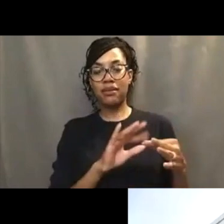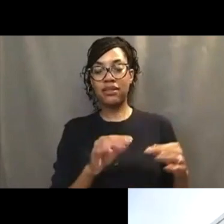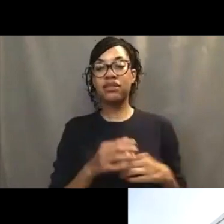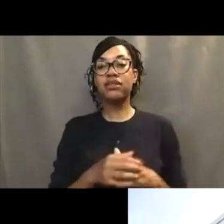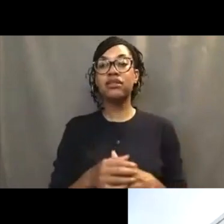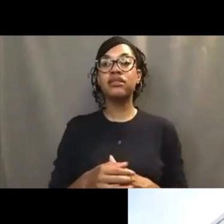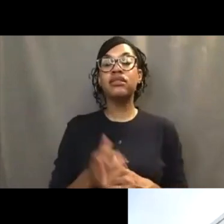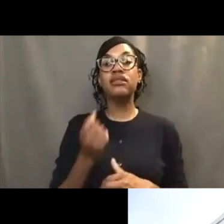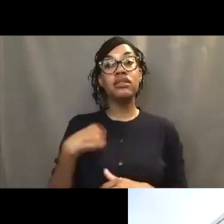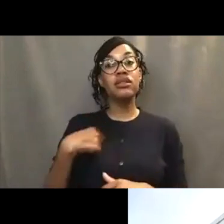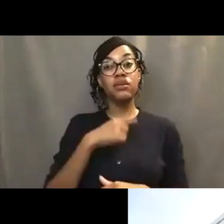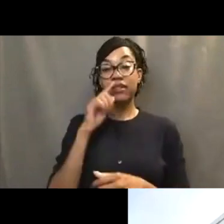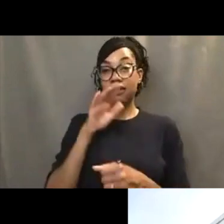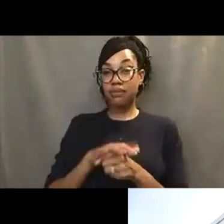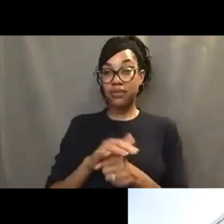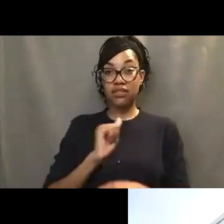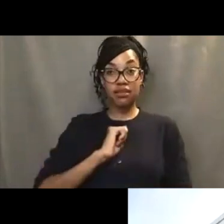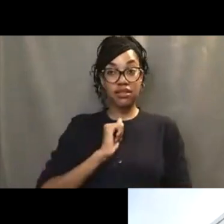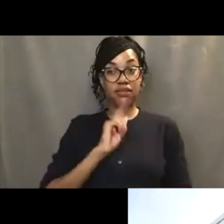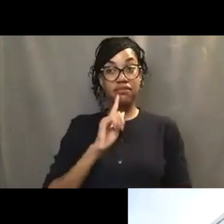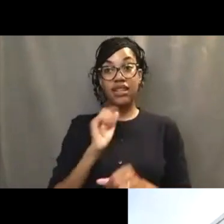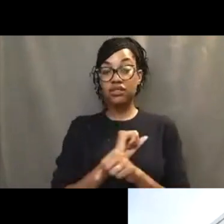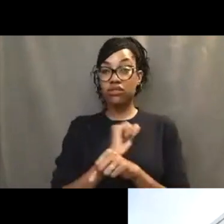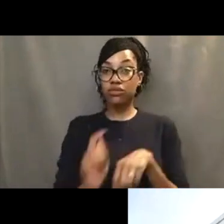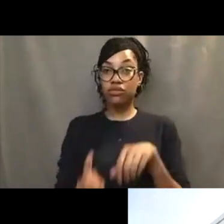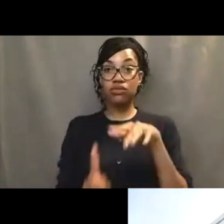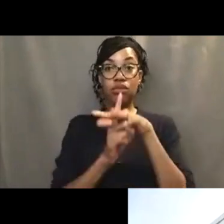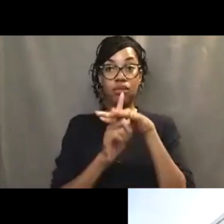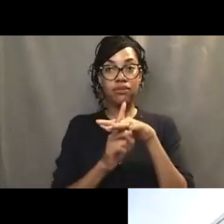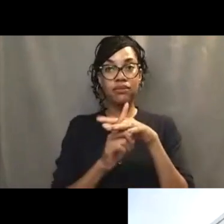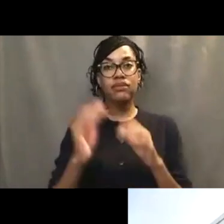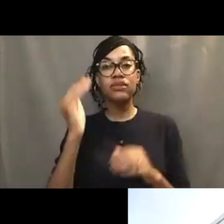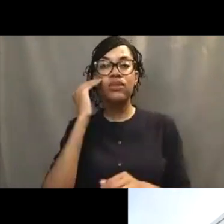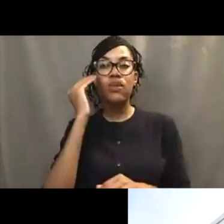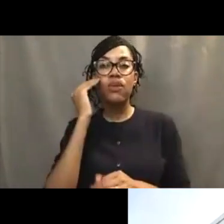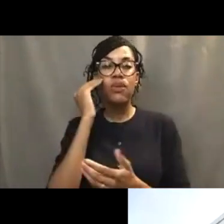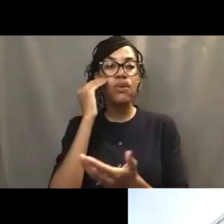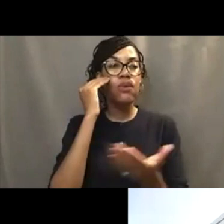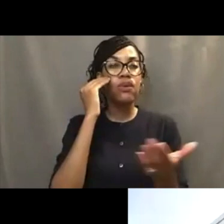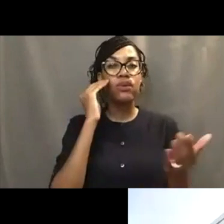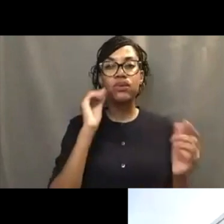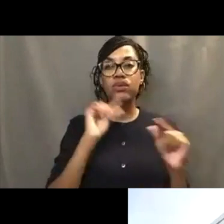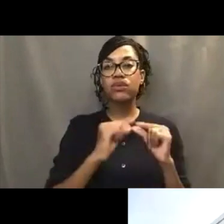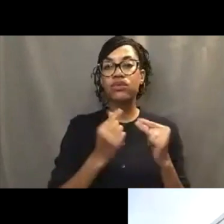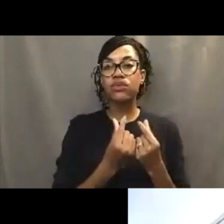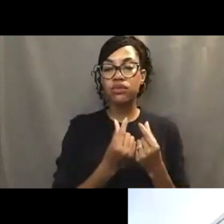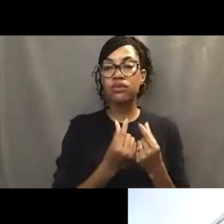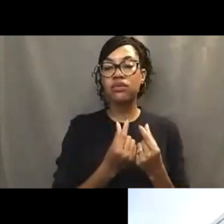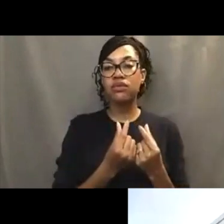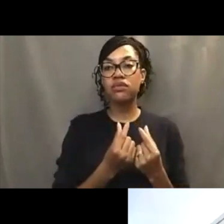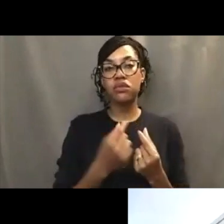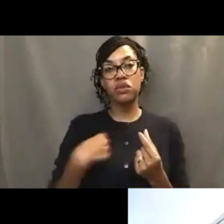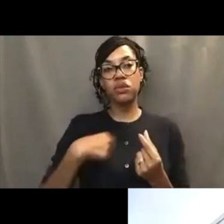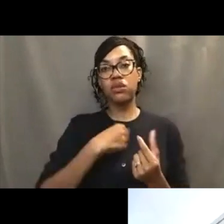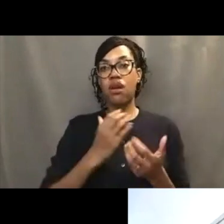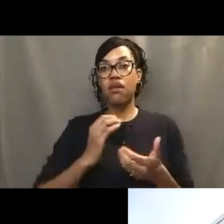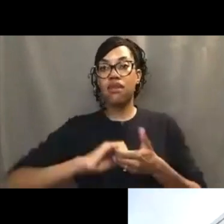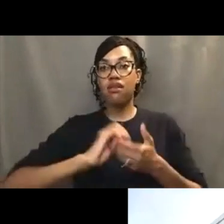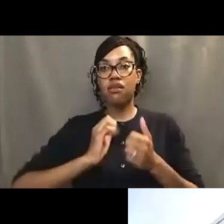committed ourselves to showing up and getting to know the groups that we wanted to partner with. And